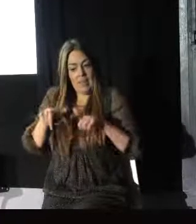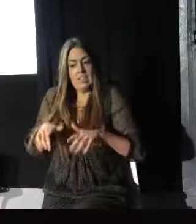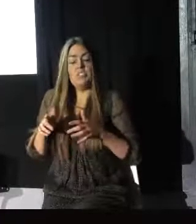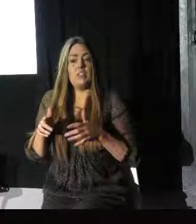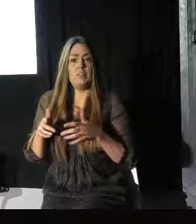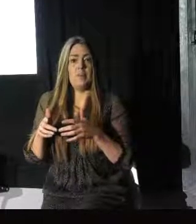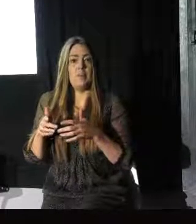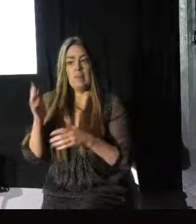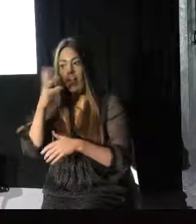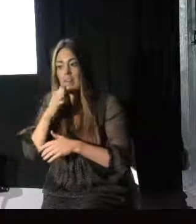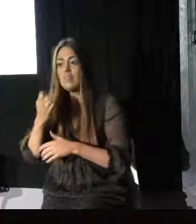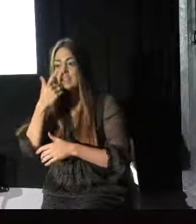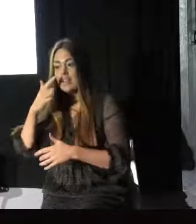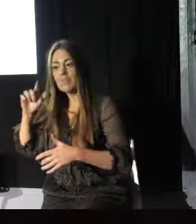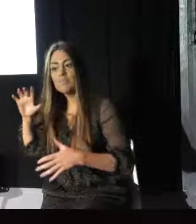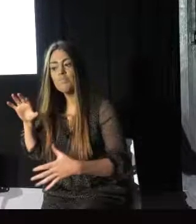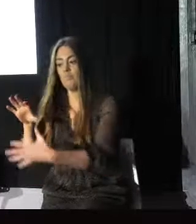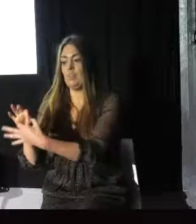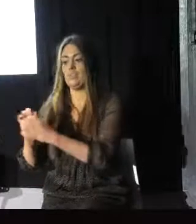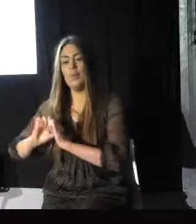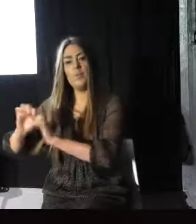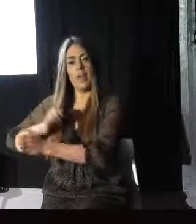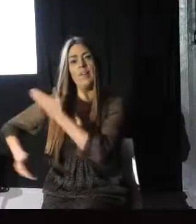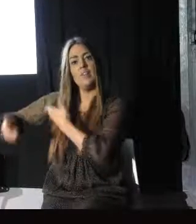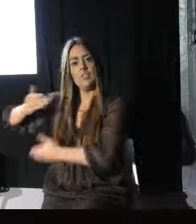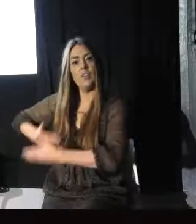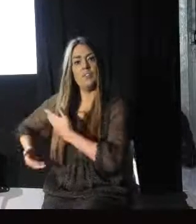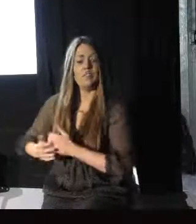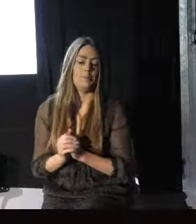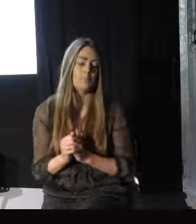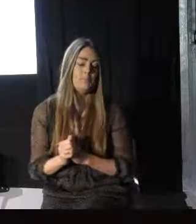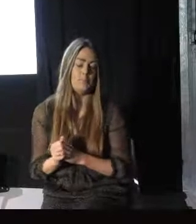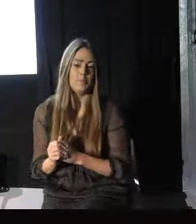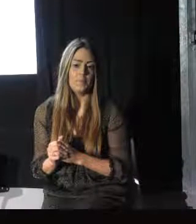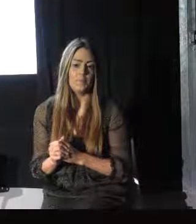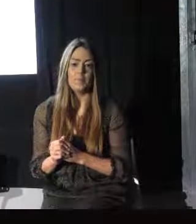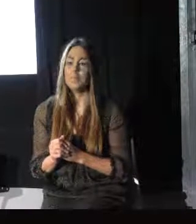to reconnect with their heritage is now a thing of the past.